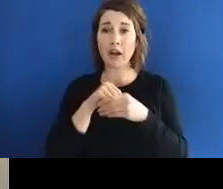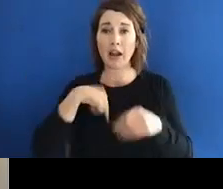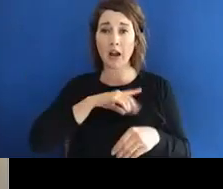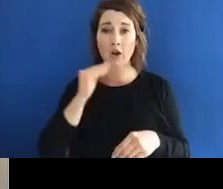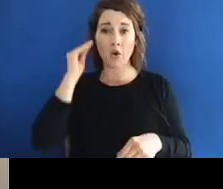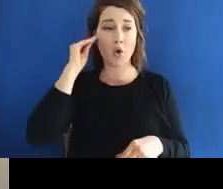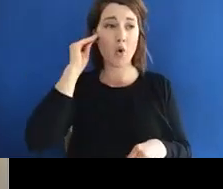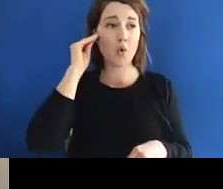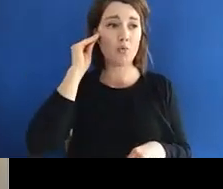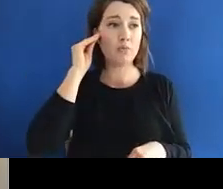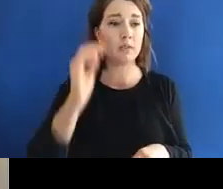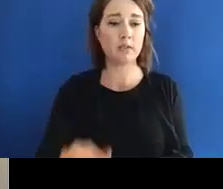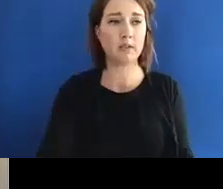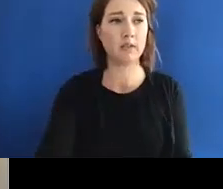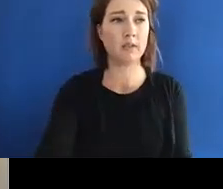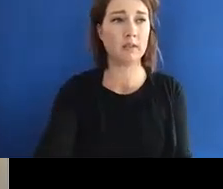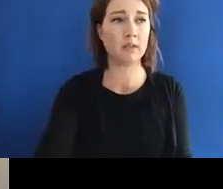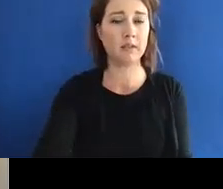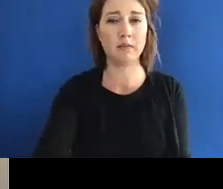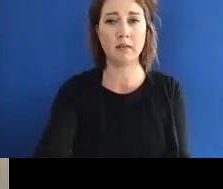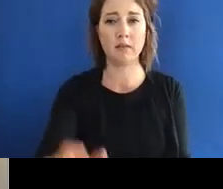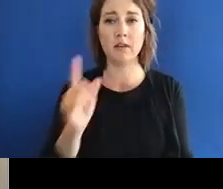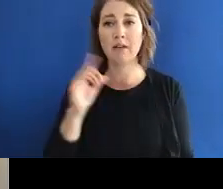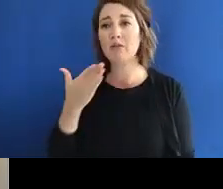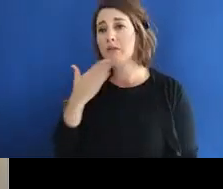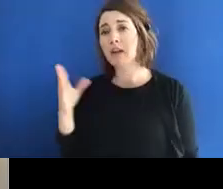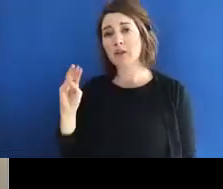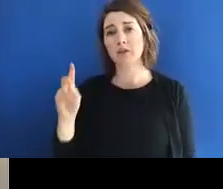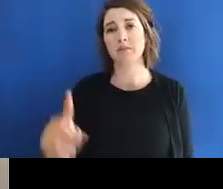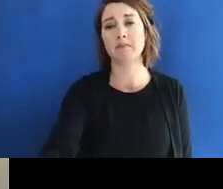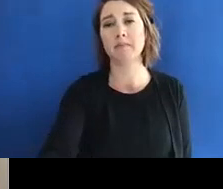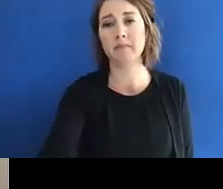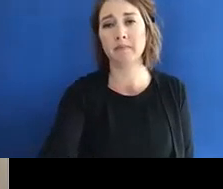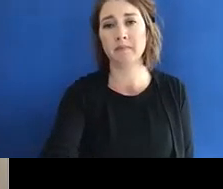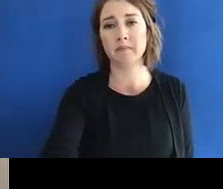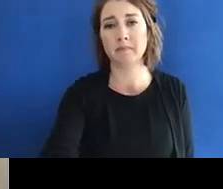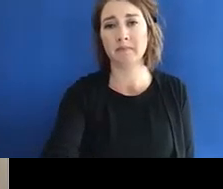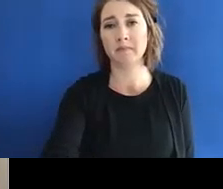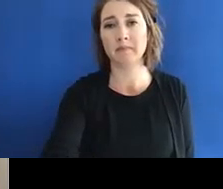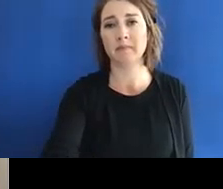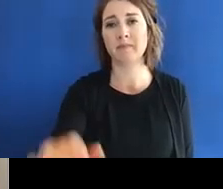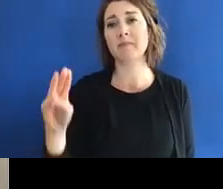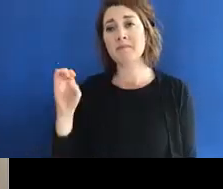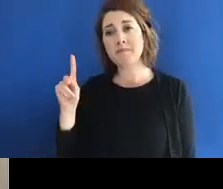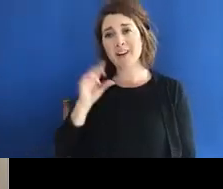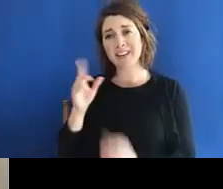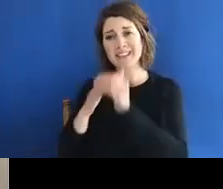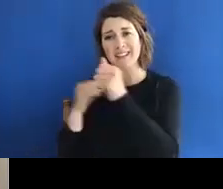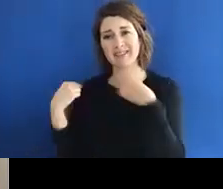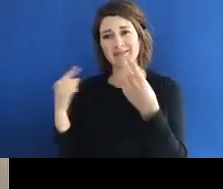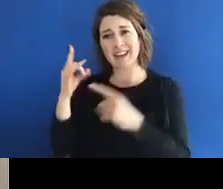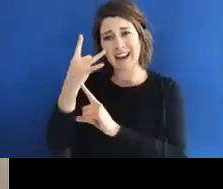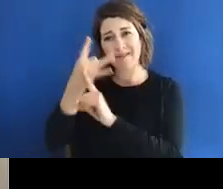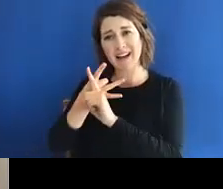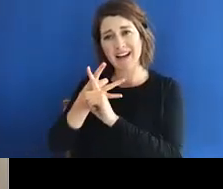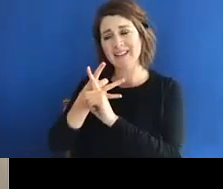Extend my appreciation to Mark for his leadership of RSA over the past 8 months as we've pivoted to working